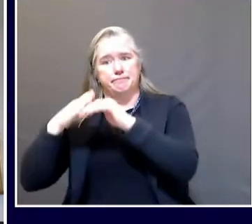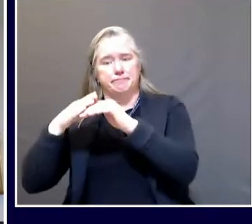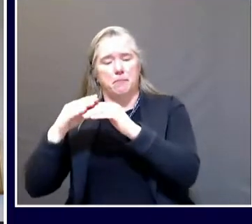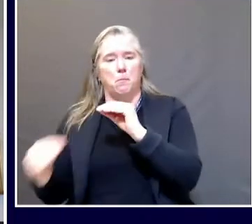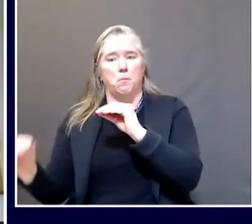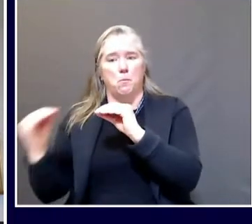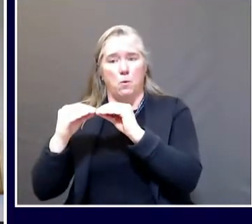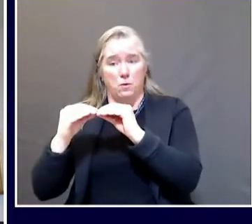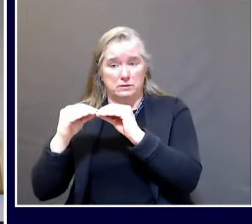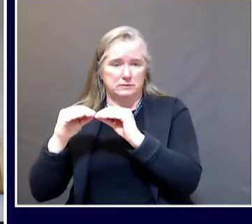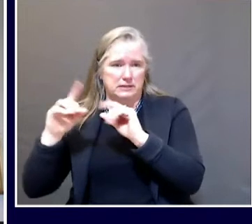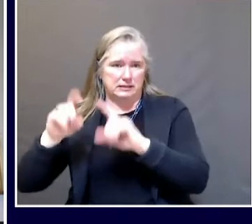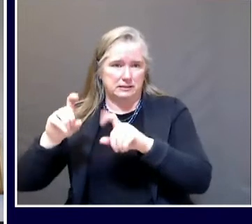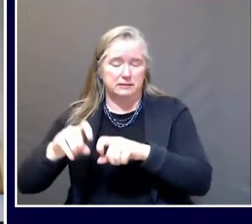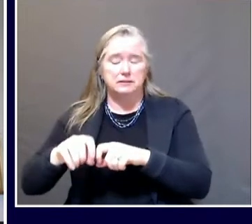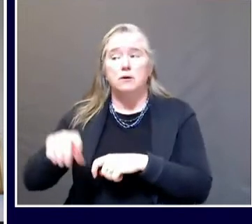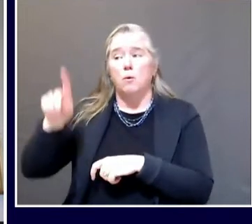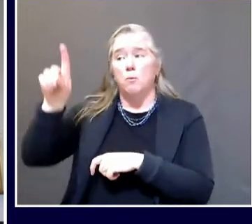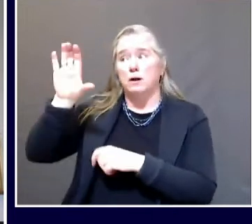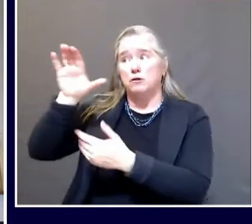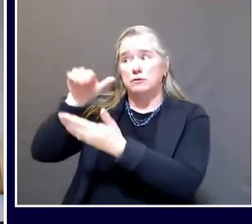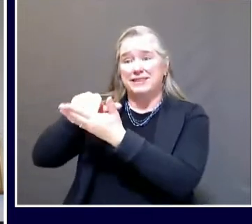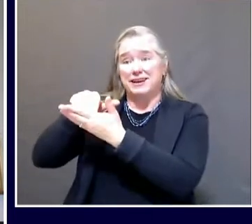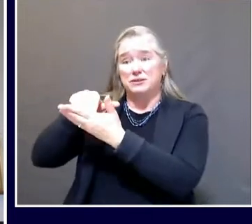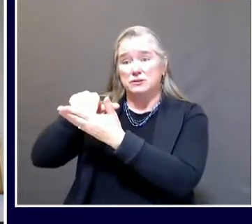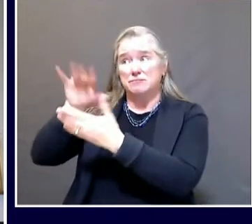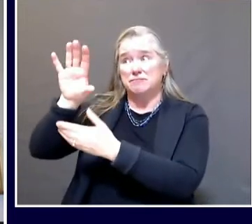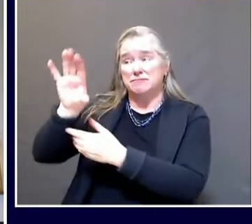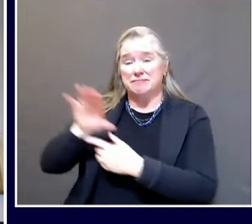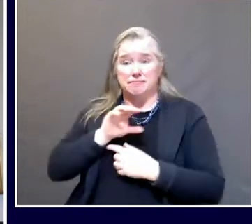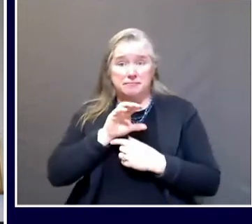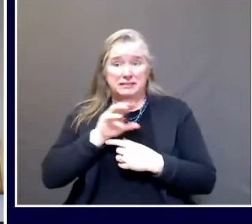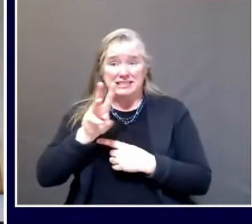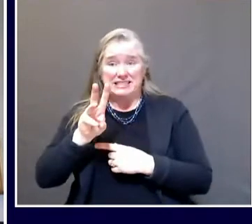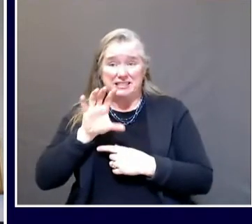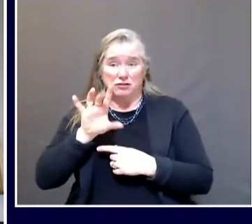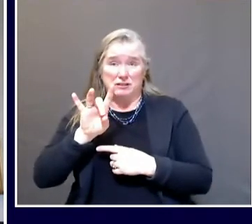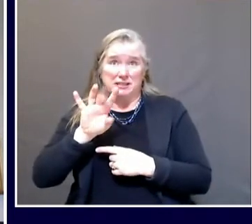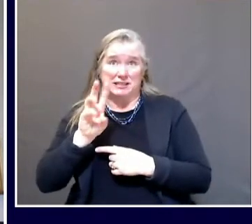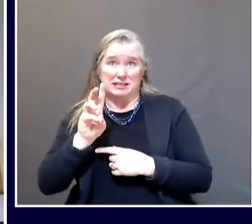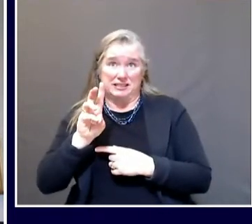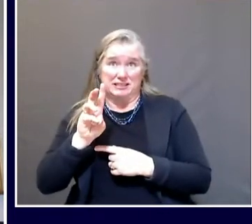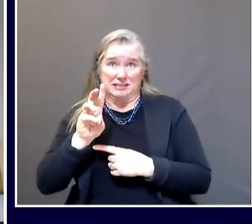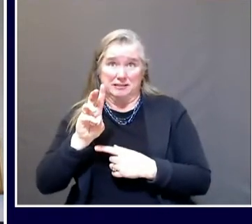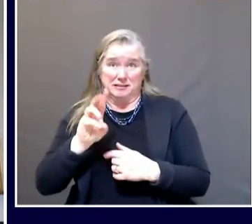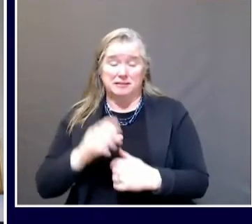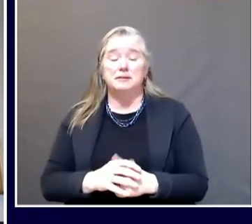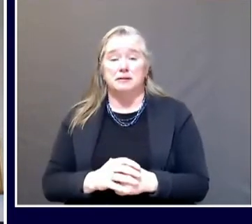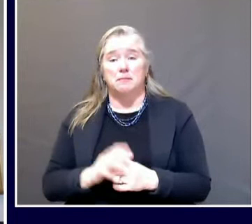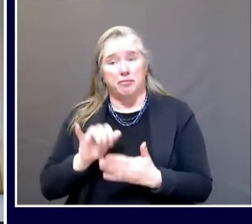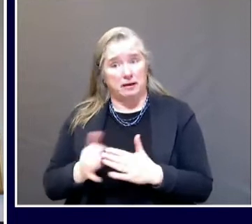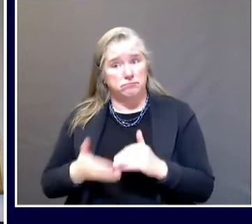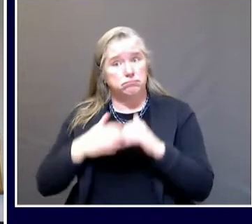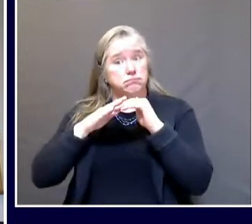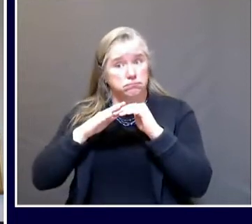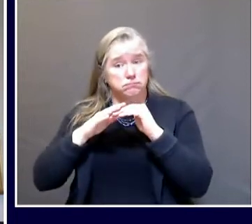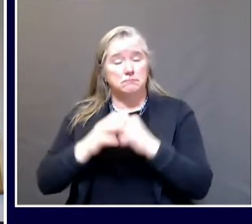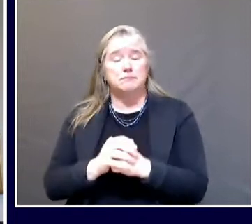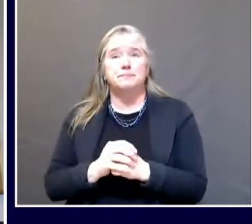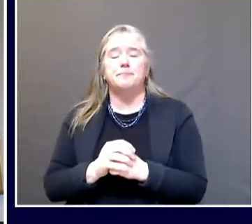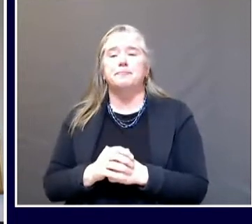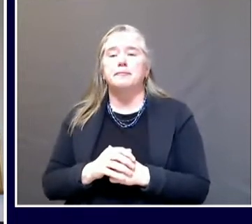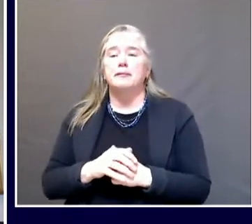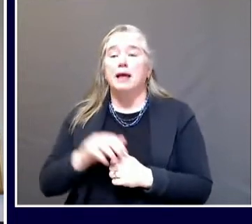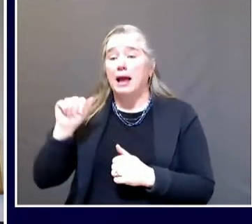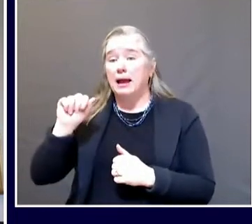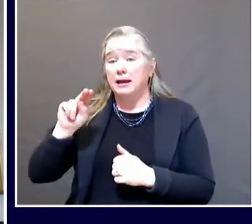at 686 tests for PCR for every 100,000 people. Antigen